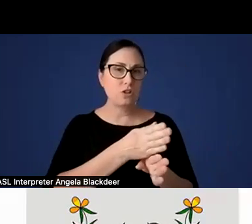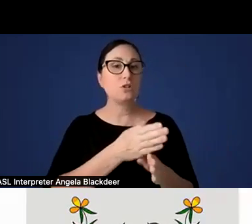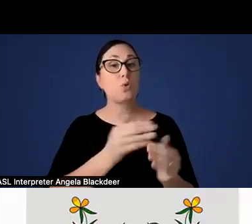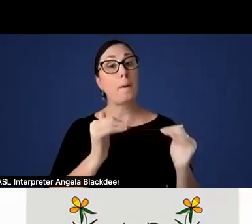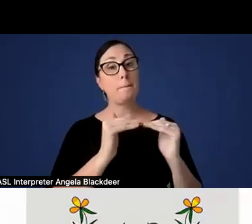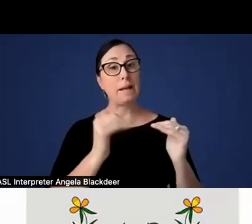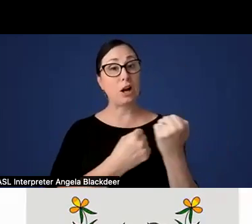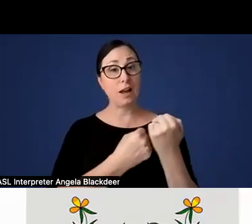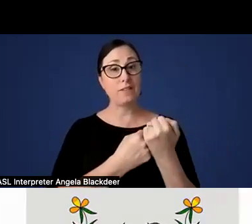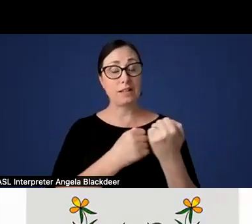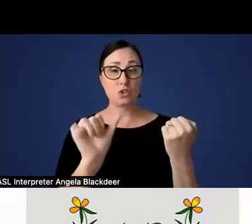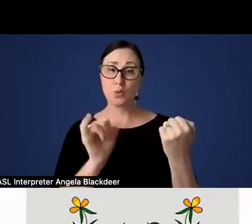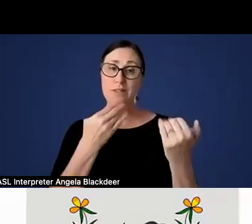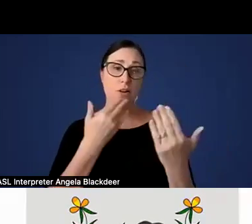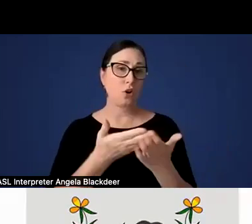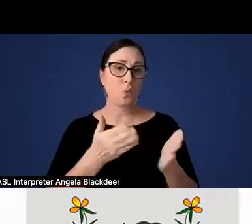great way to engage the community.